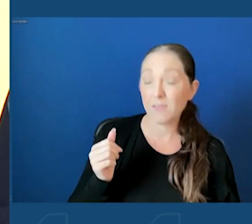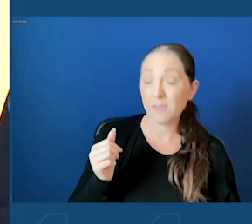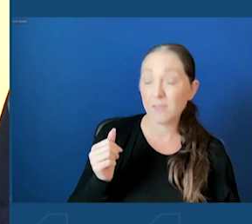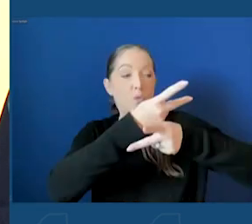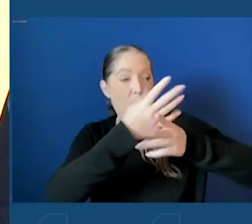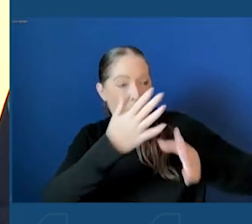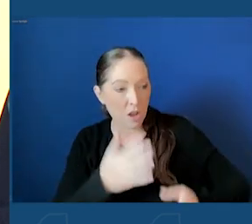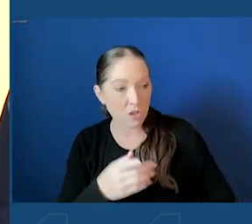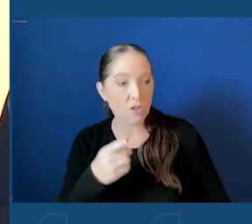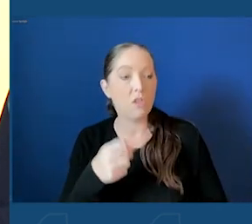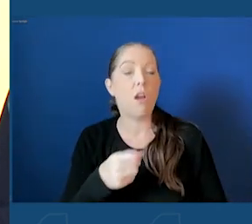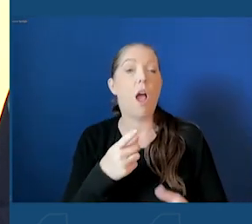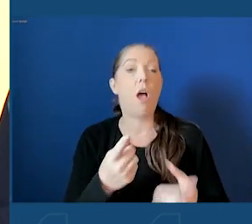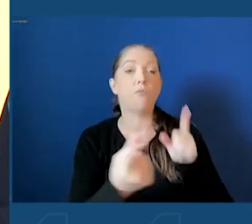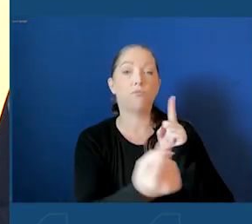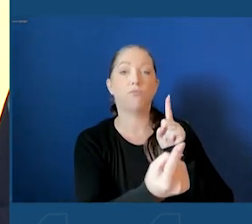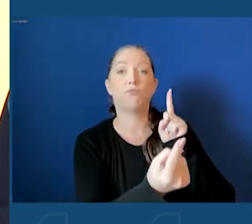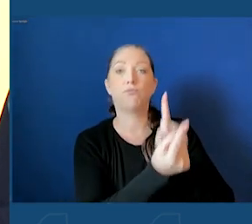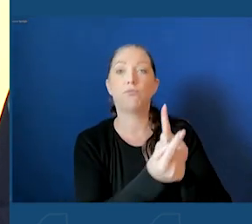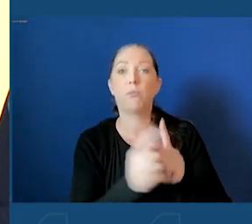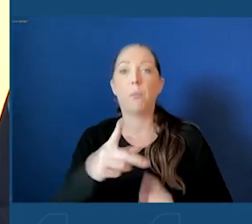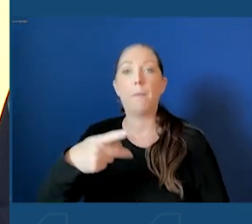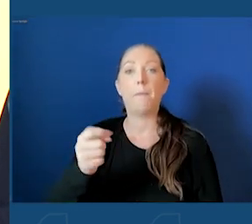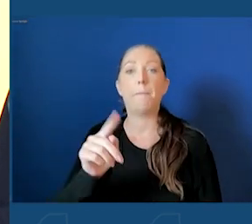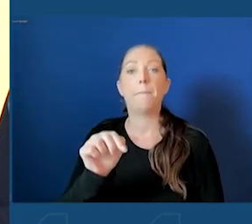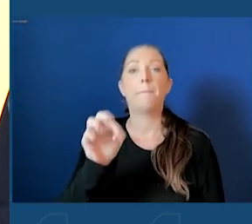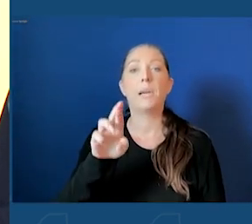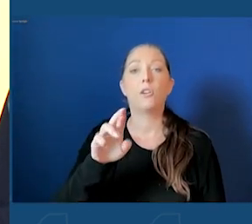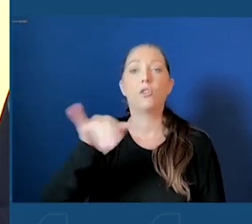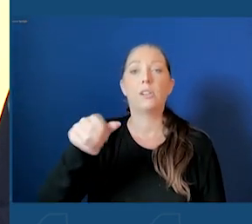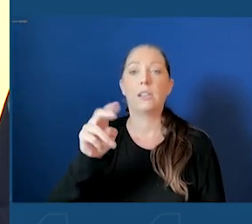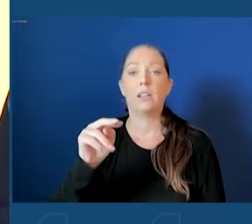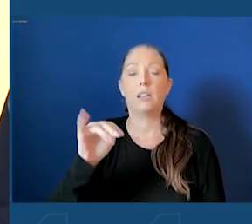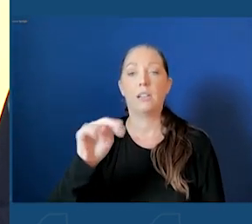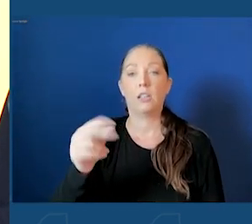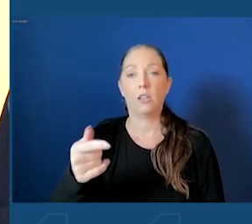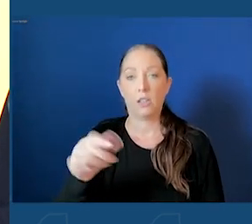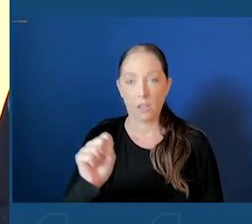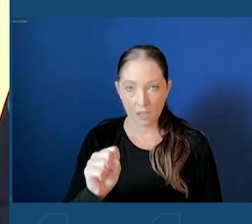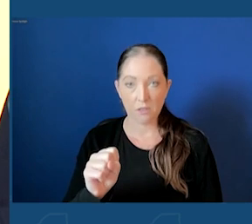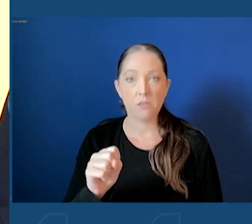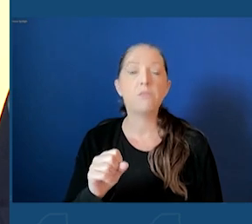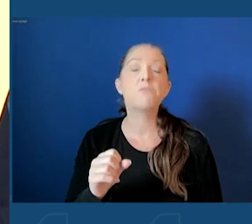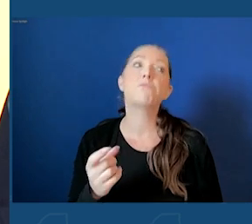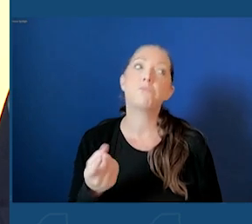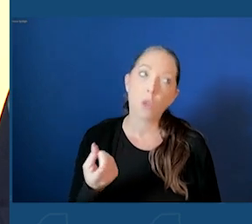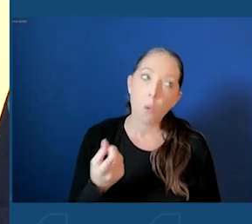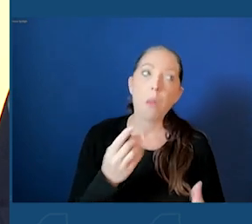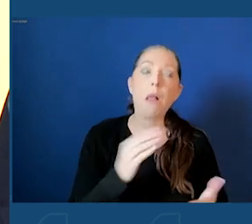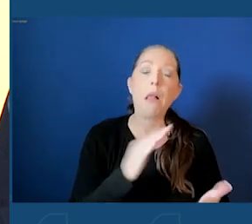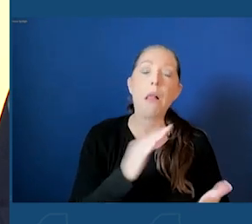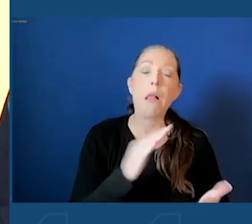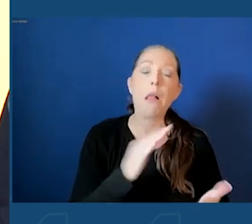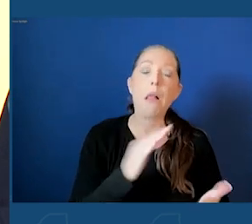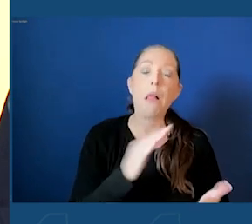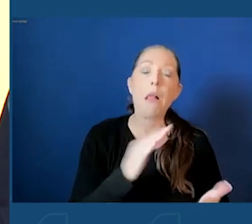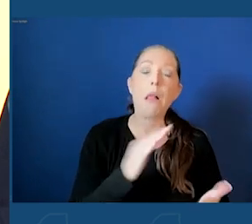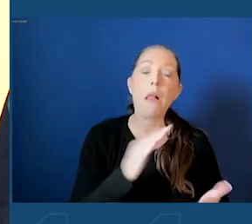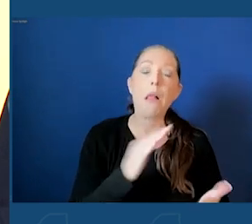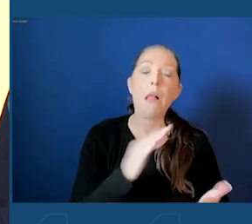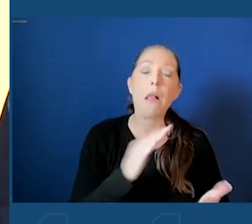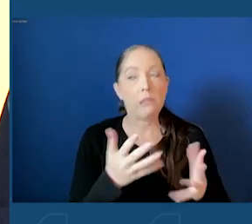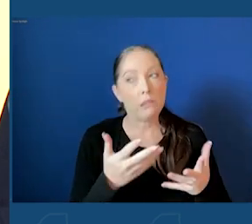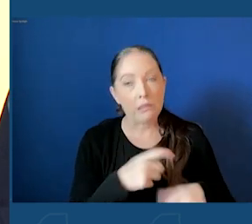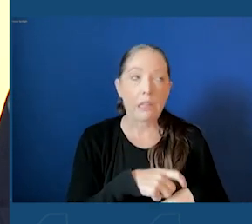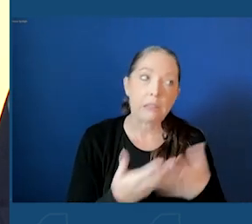Peter Jennings. And that was a period of time when this center was in some very difficult straits. And Peter